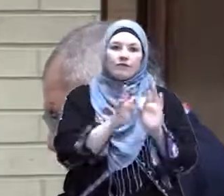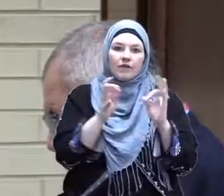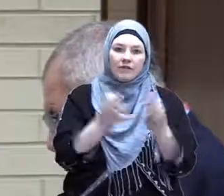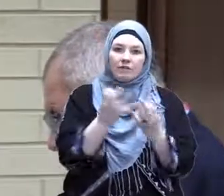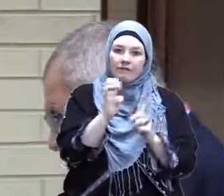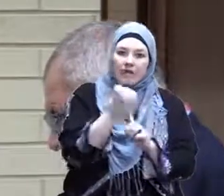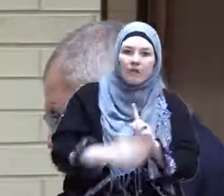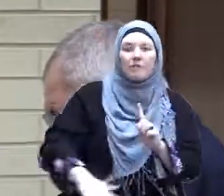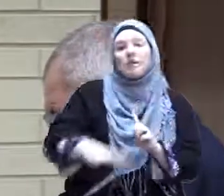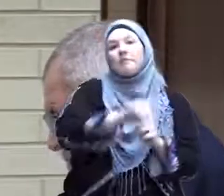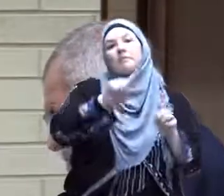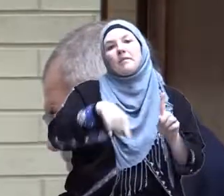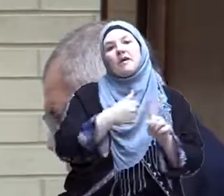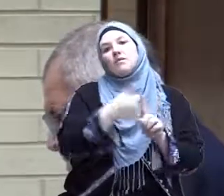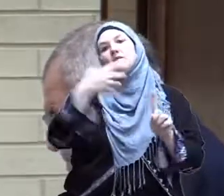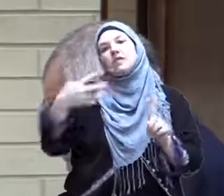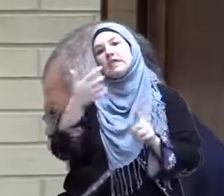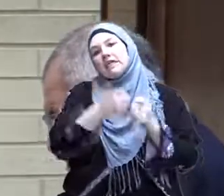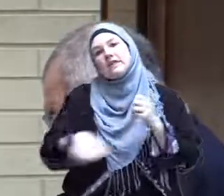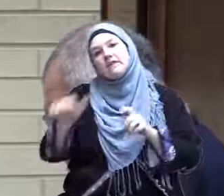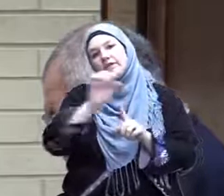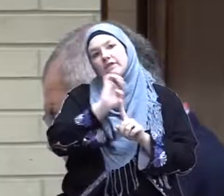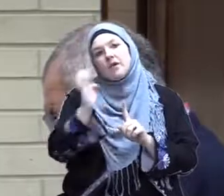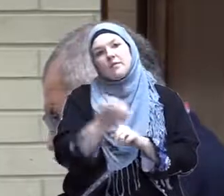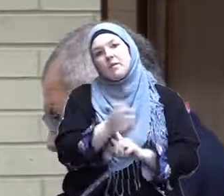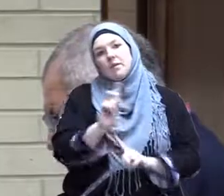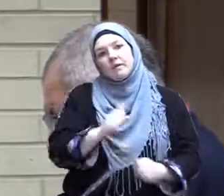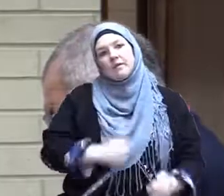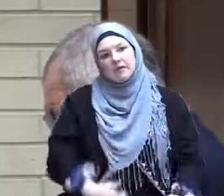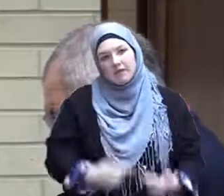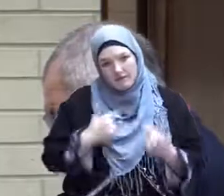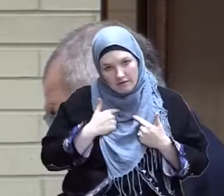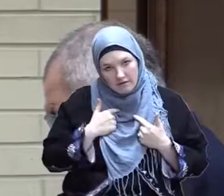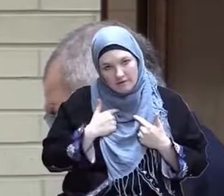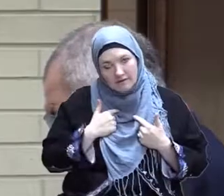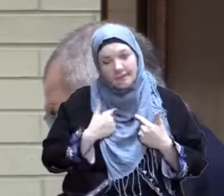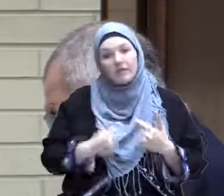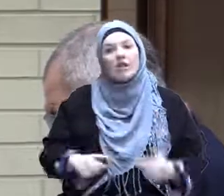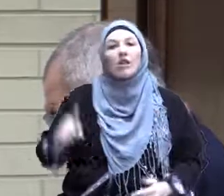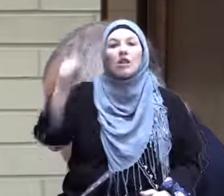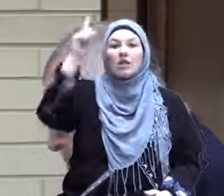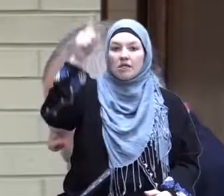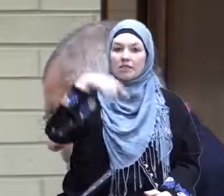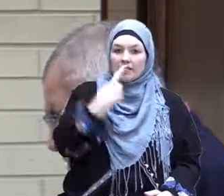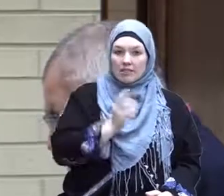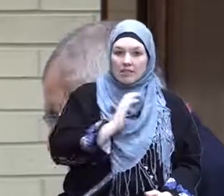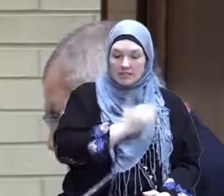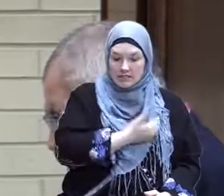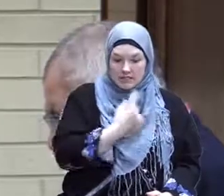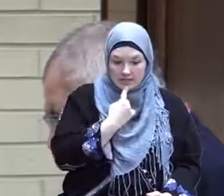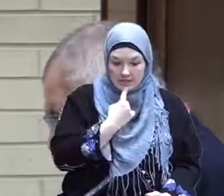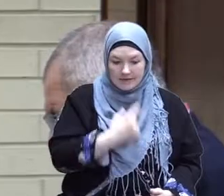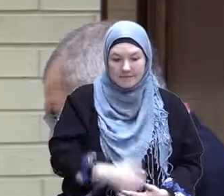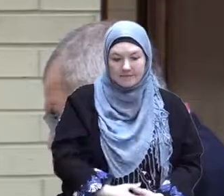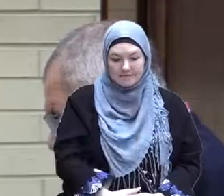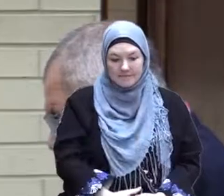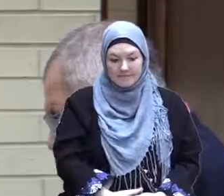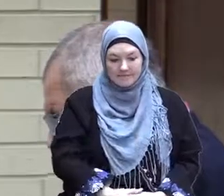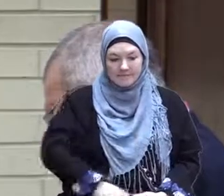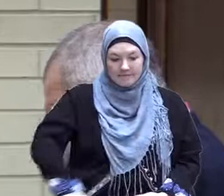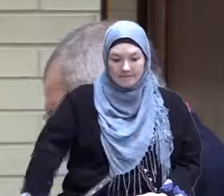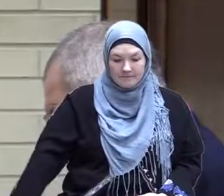environment. It extends to every environment in which we live. Allah summarizes this saying,